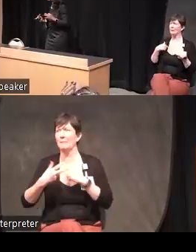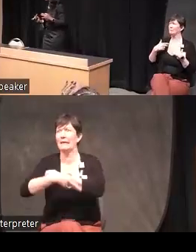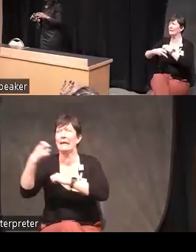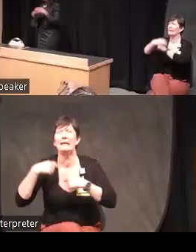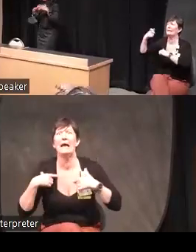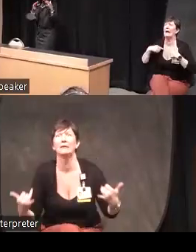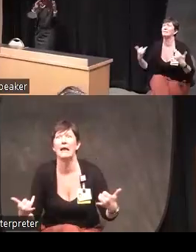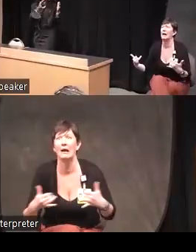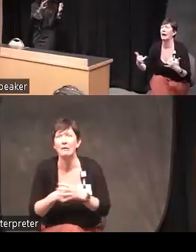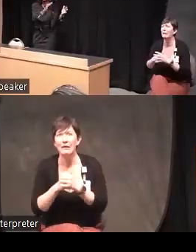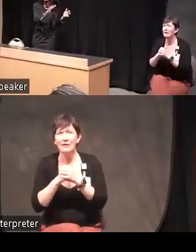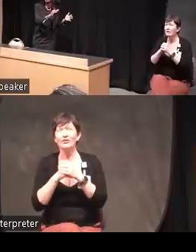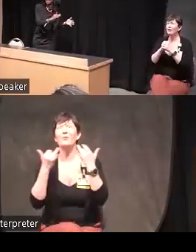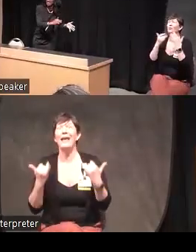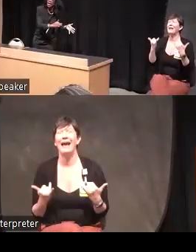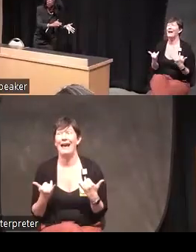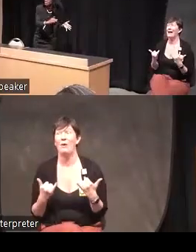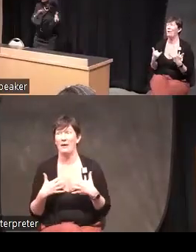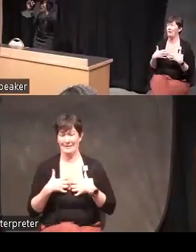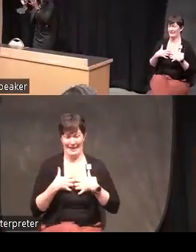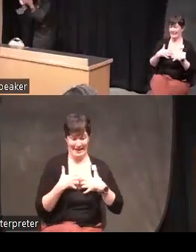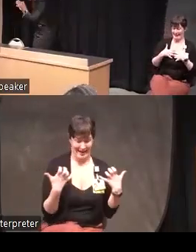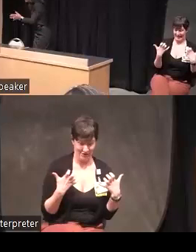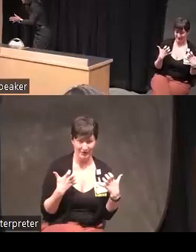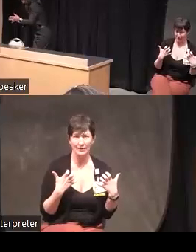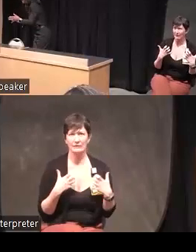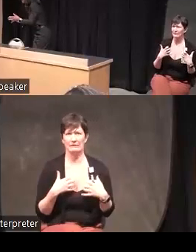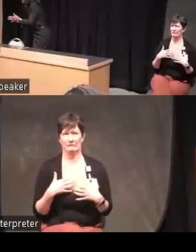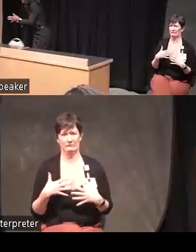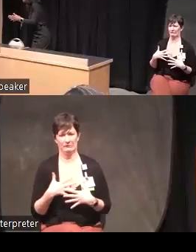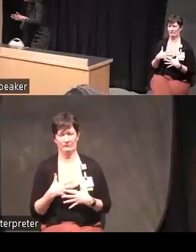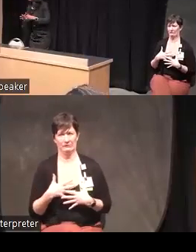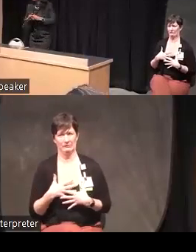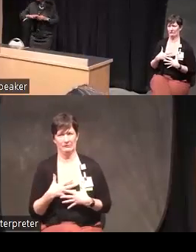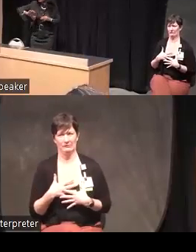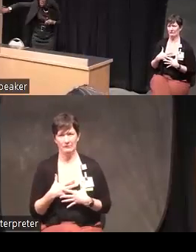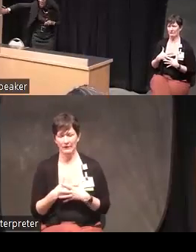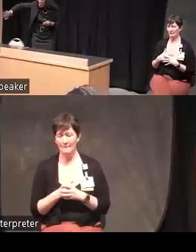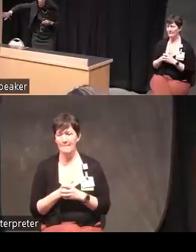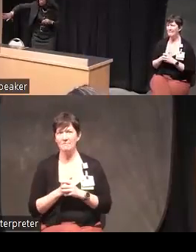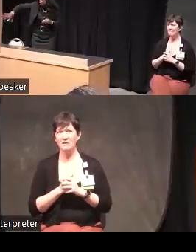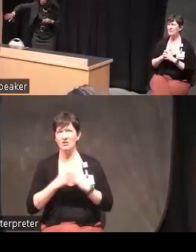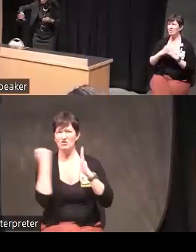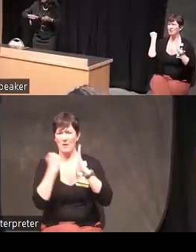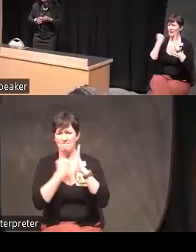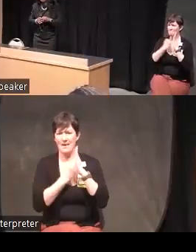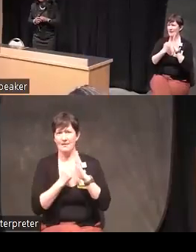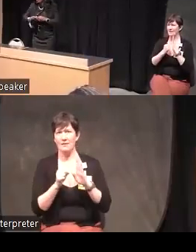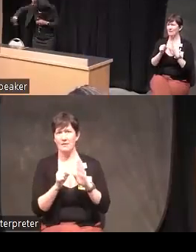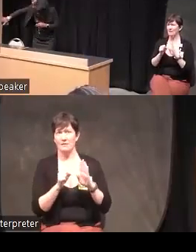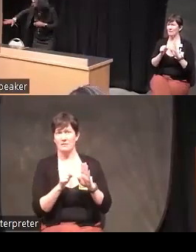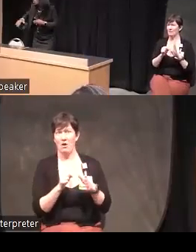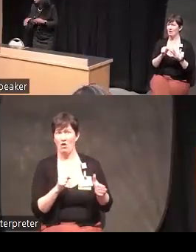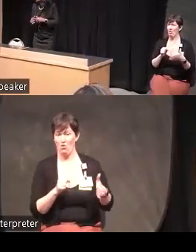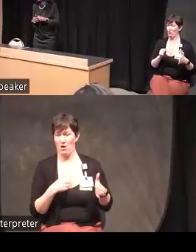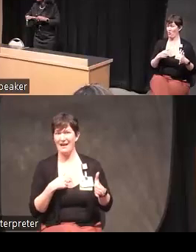this point. And now I go from angry to petrified, right? And so I bang on the door and I say,